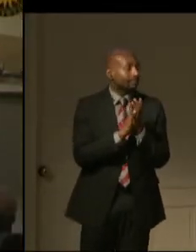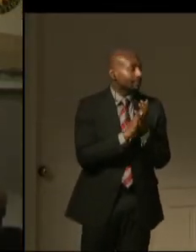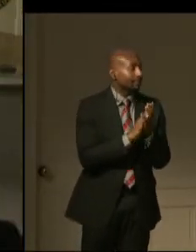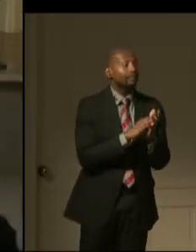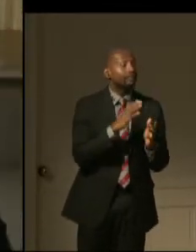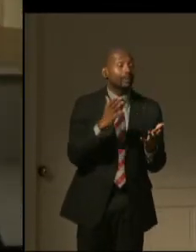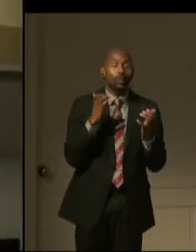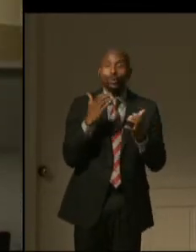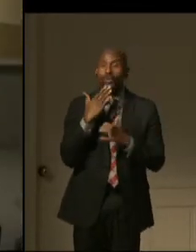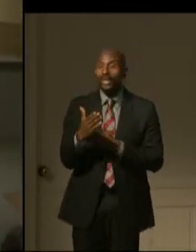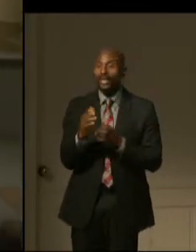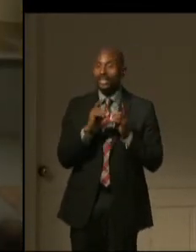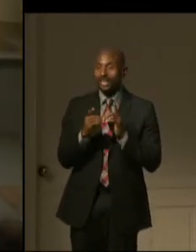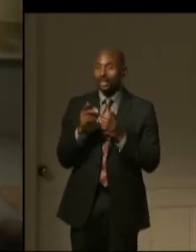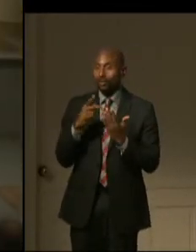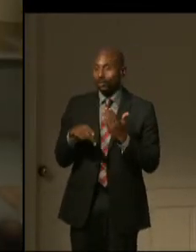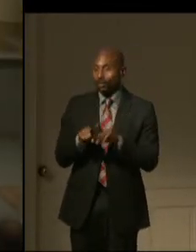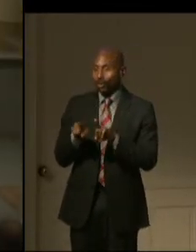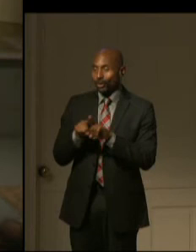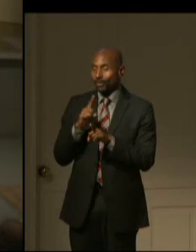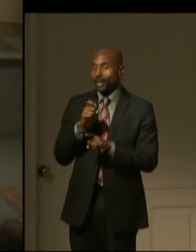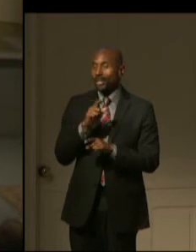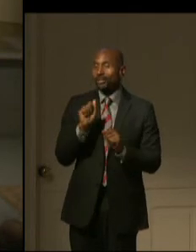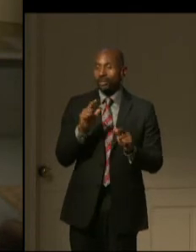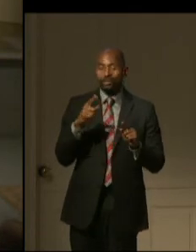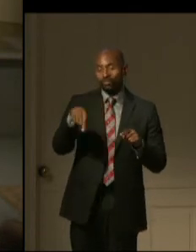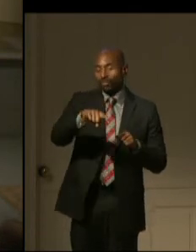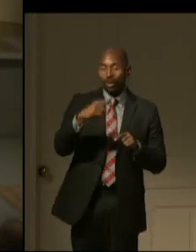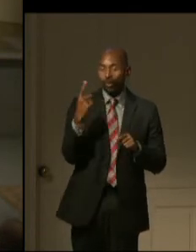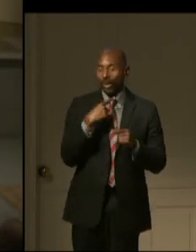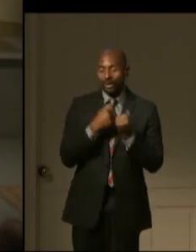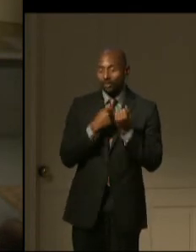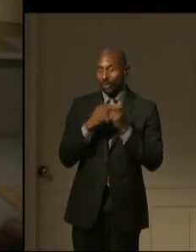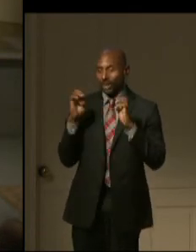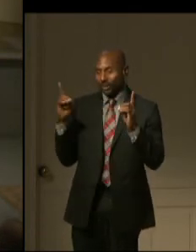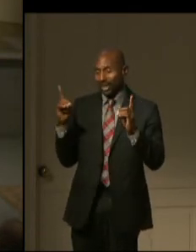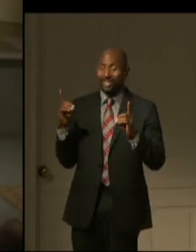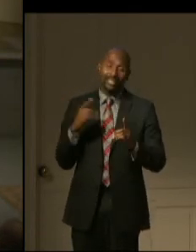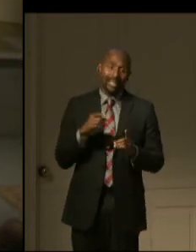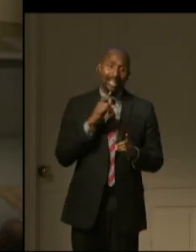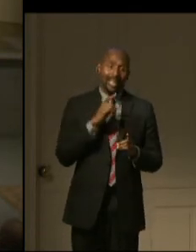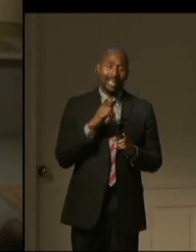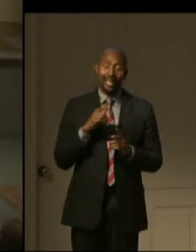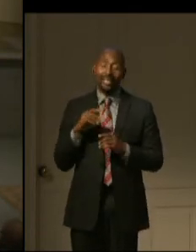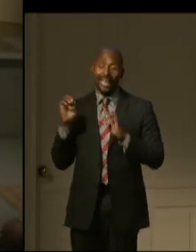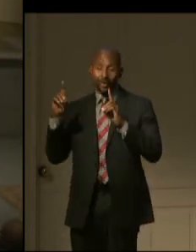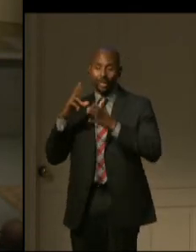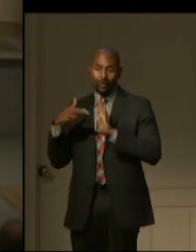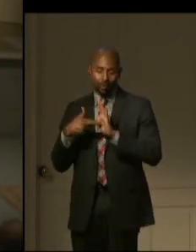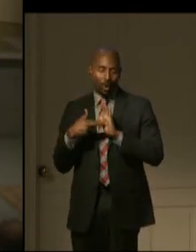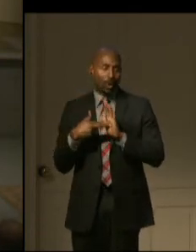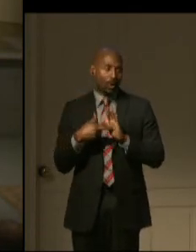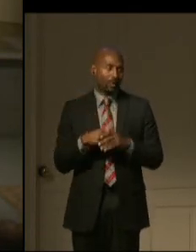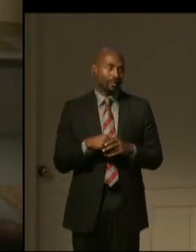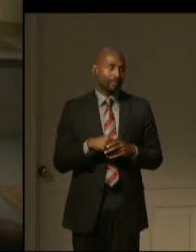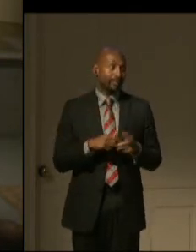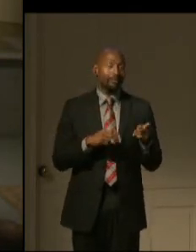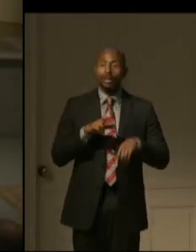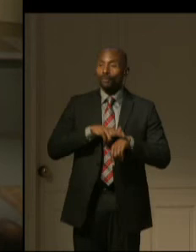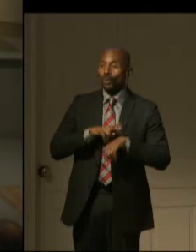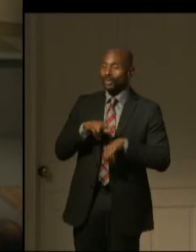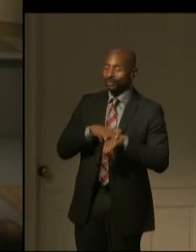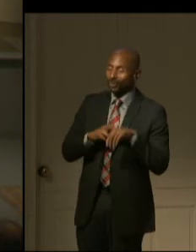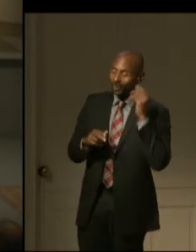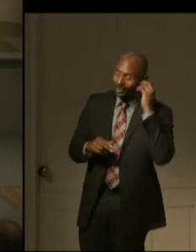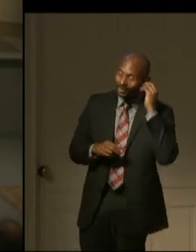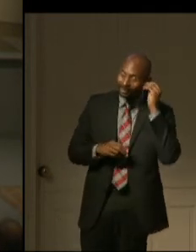I want to thank the Digitization Program because you're always supportive of education and its role in including us in the conference. Of course. Thank